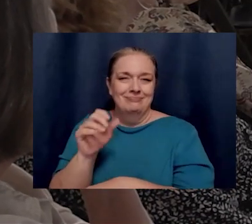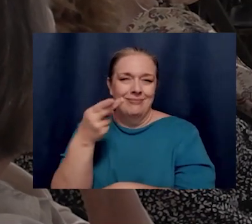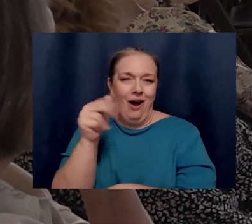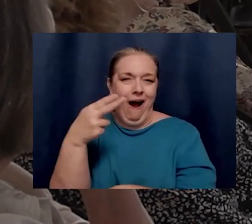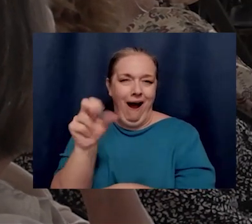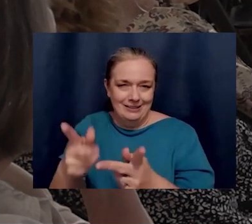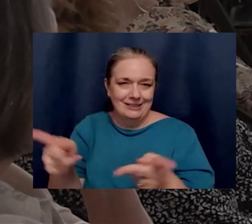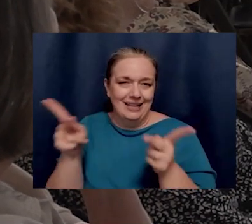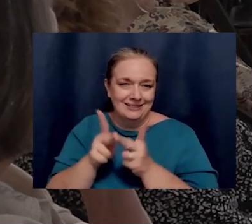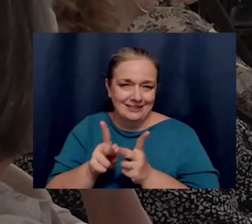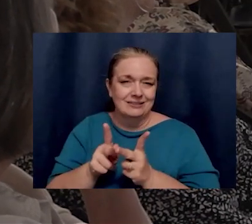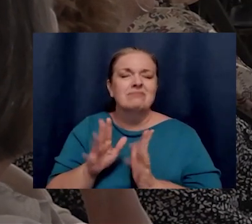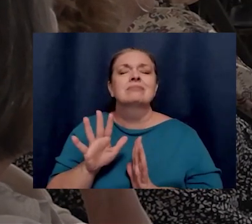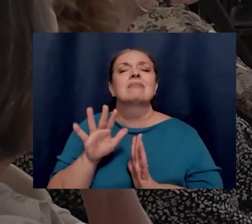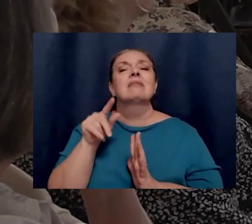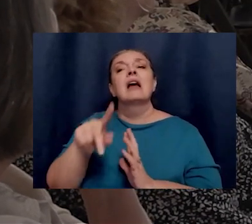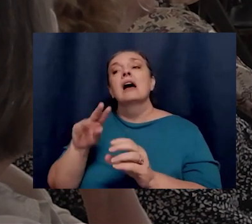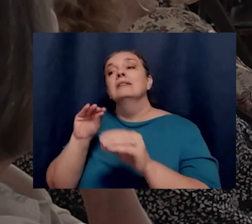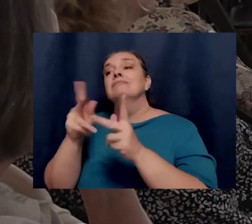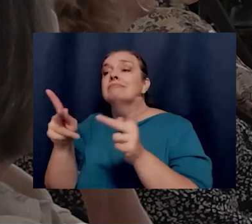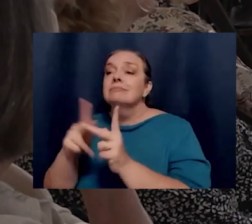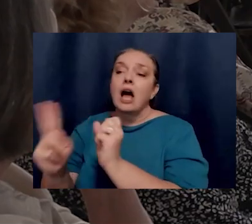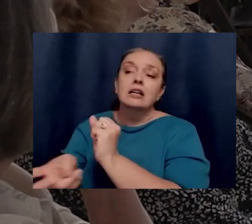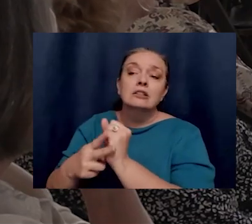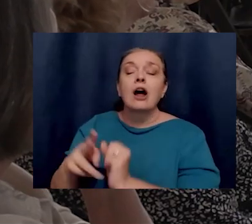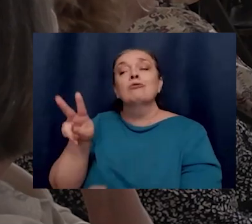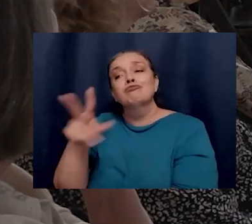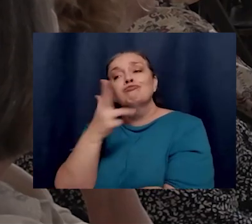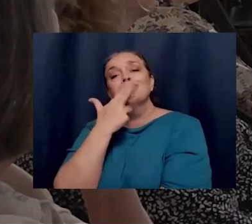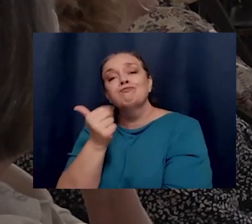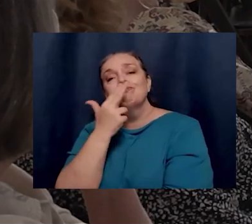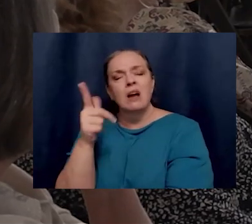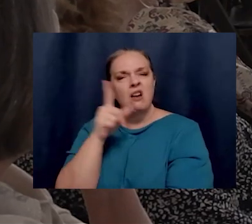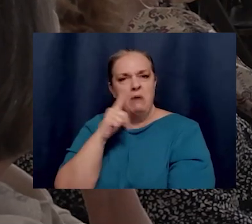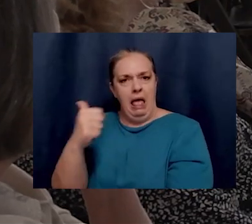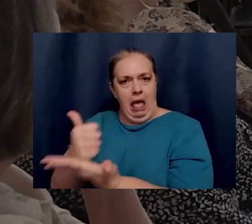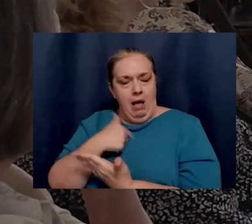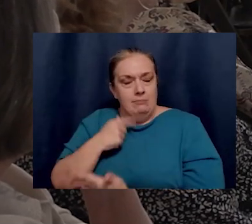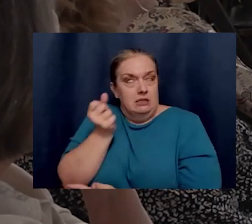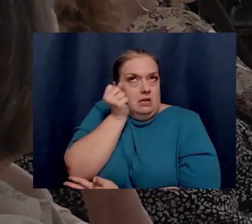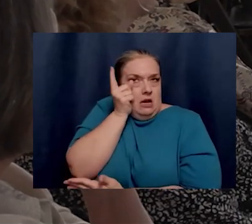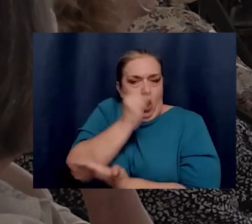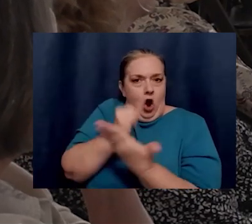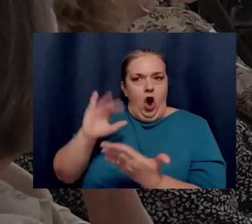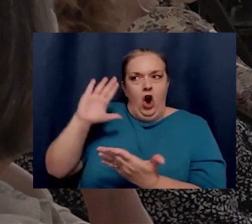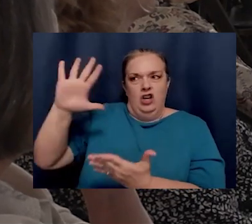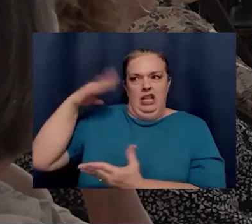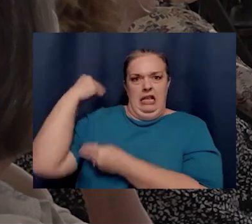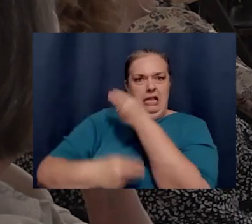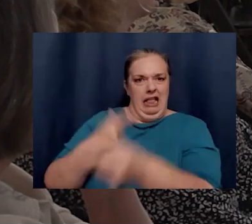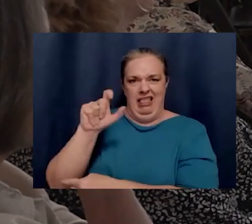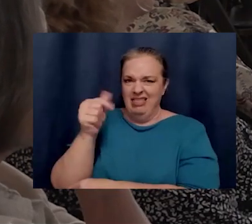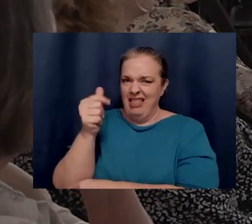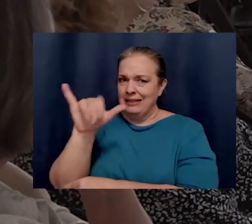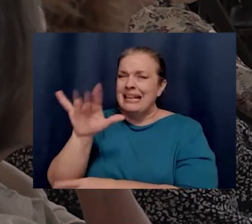well beyond amplifying and interpreting original artistic legacy, although that is super duper